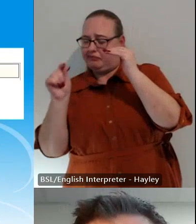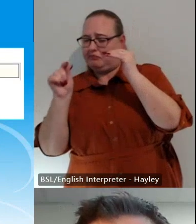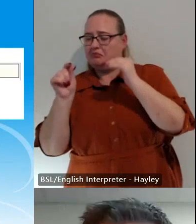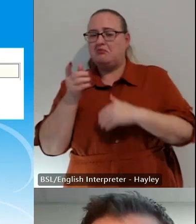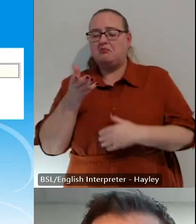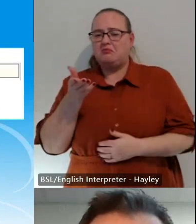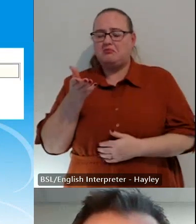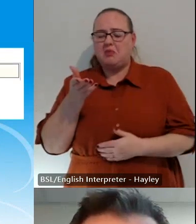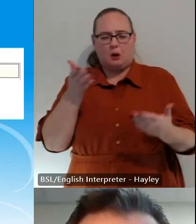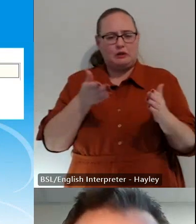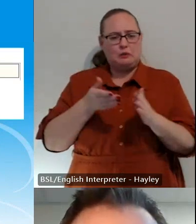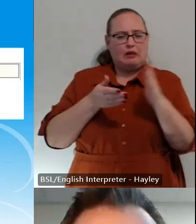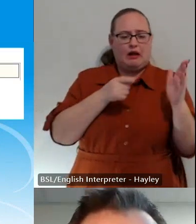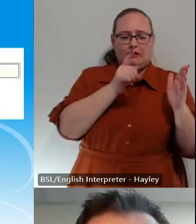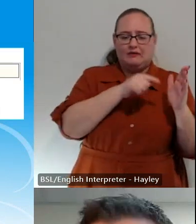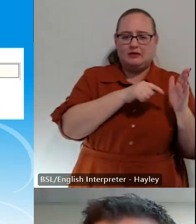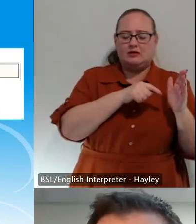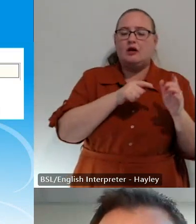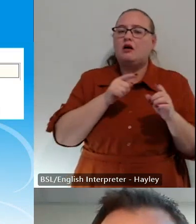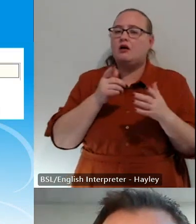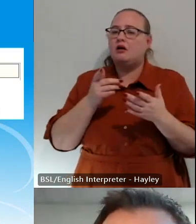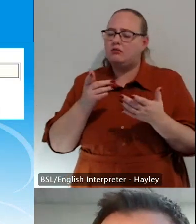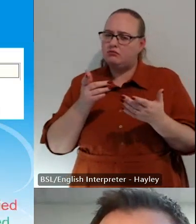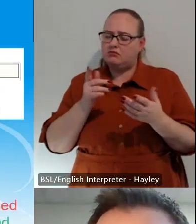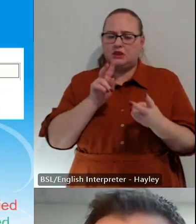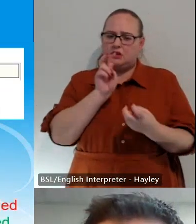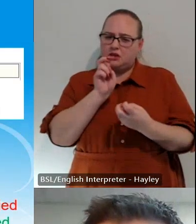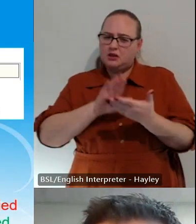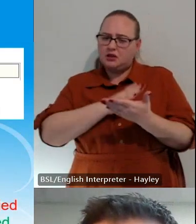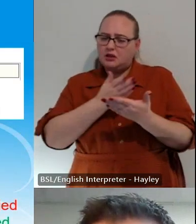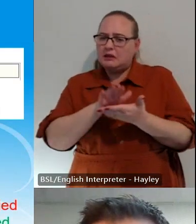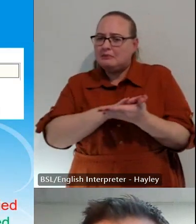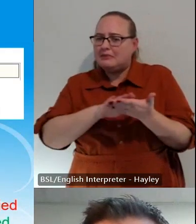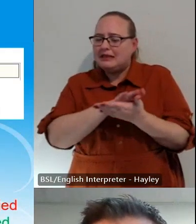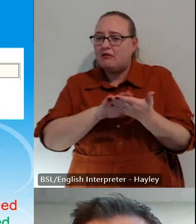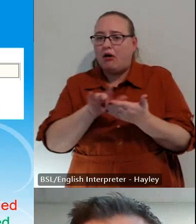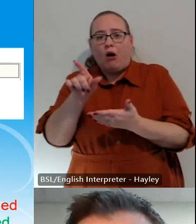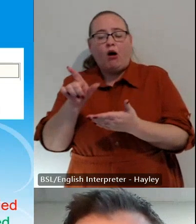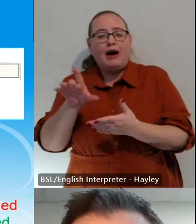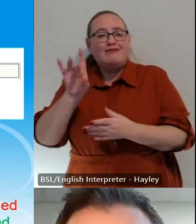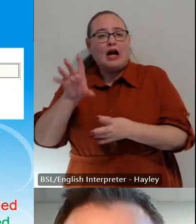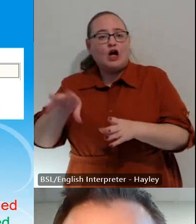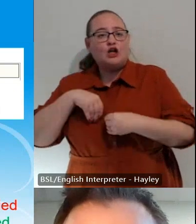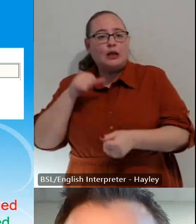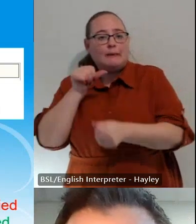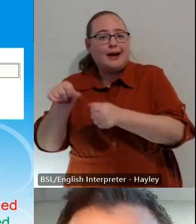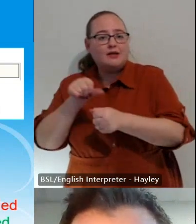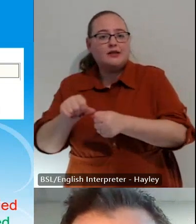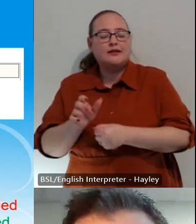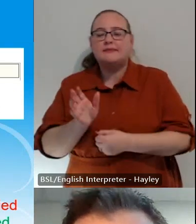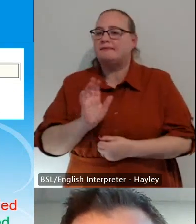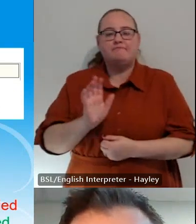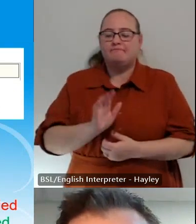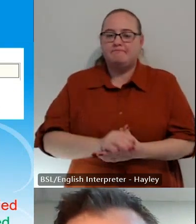infection is better, as many people say, correct? Unfortunately, no. The important thing is what journey